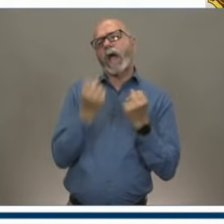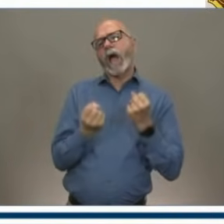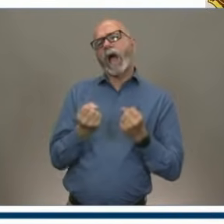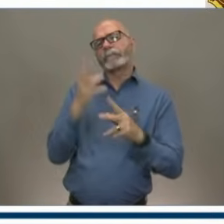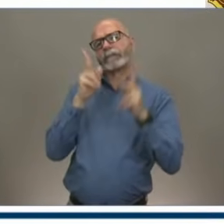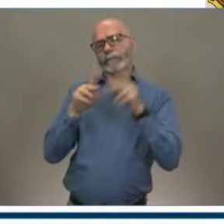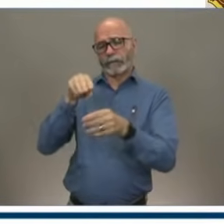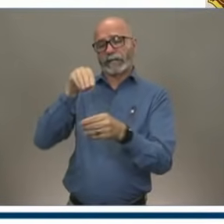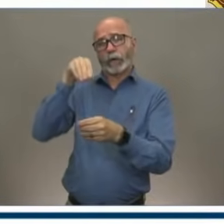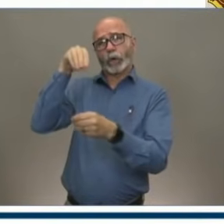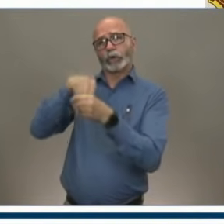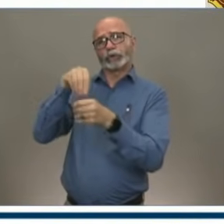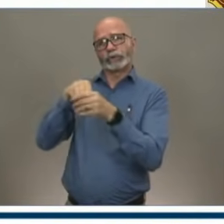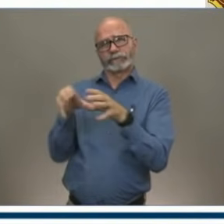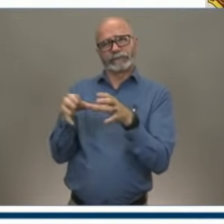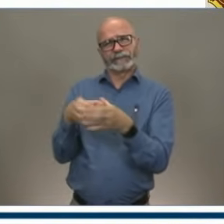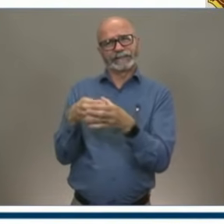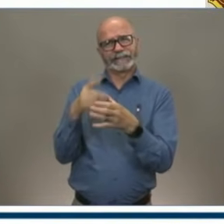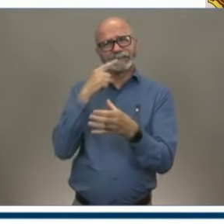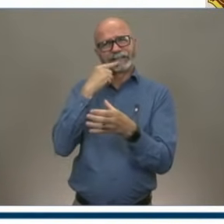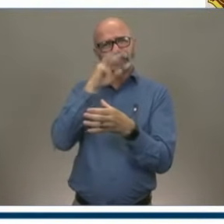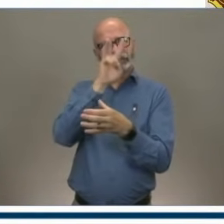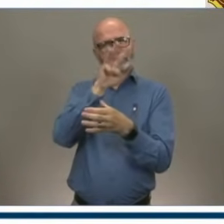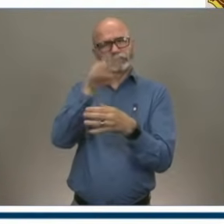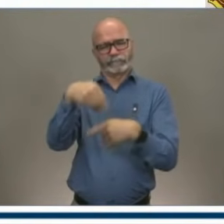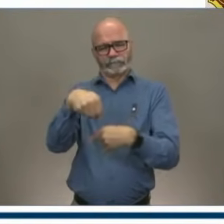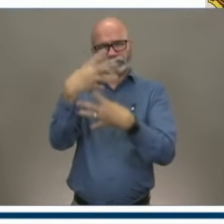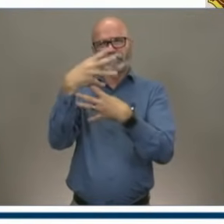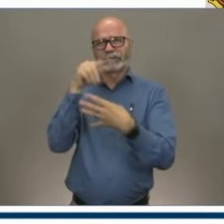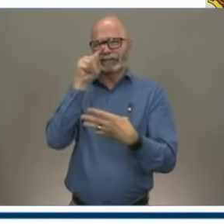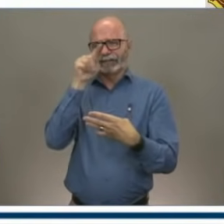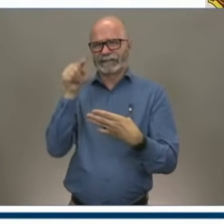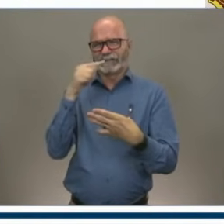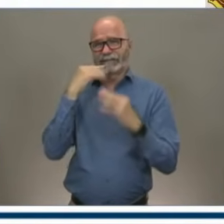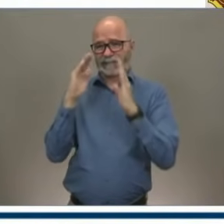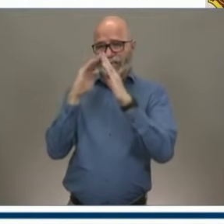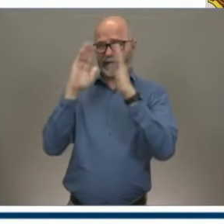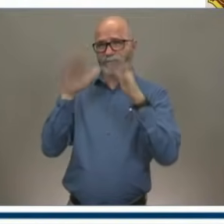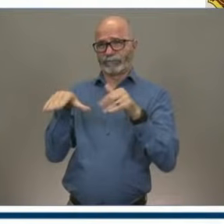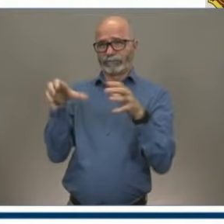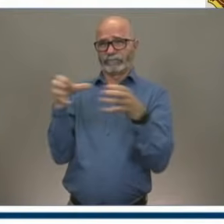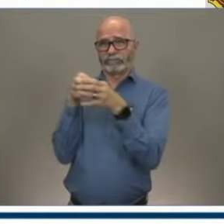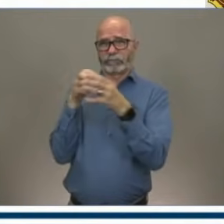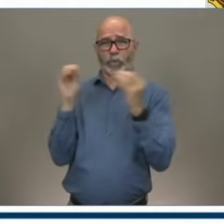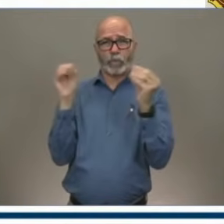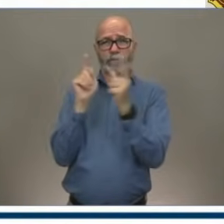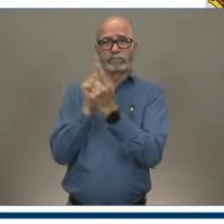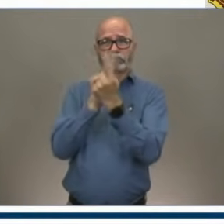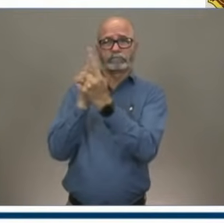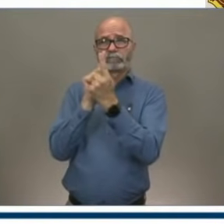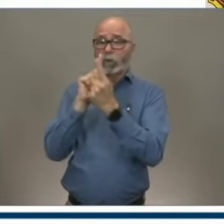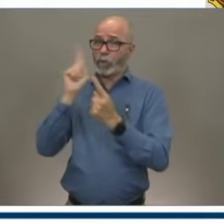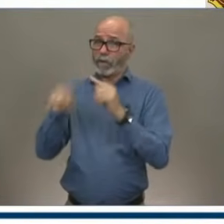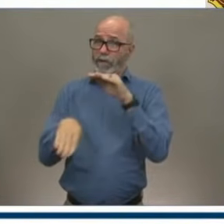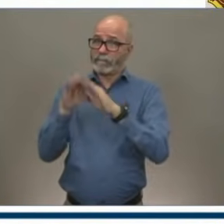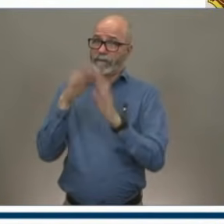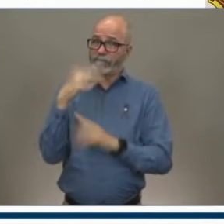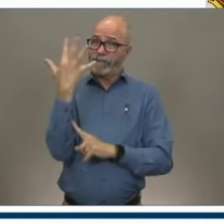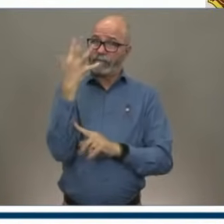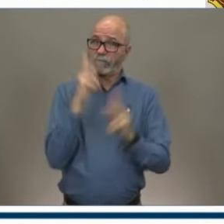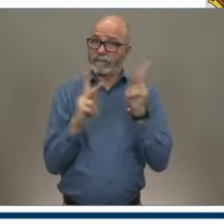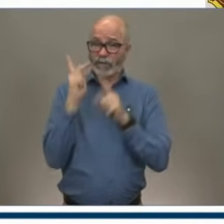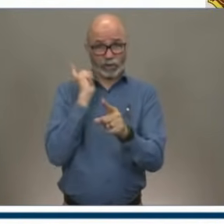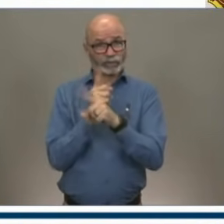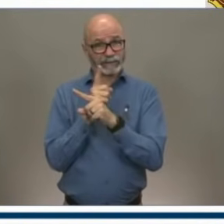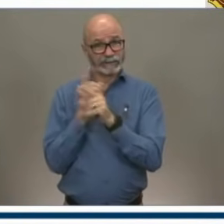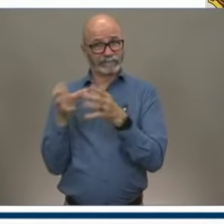website, and it says the gathering limit within a household without social distancing is no more than 5 visitors at a time. No matter how many